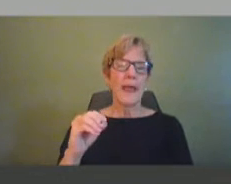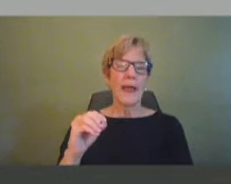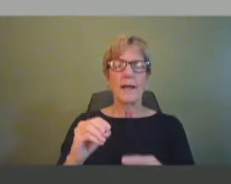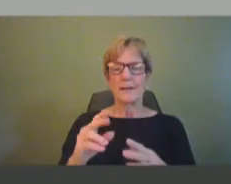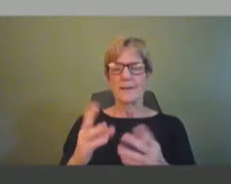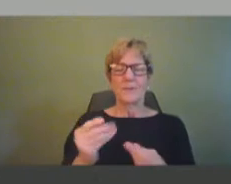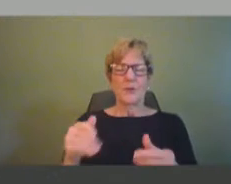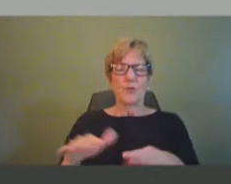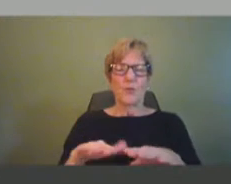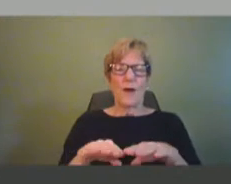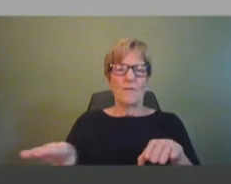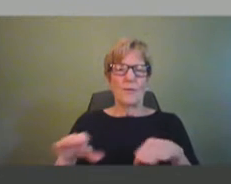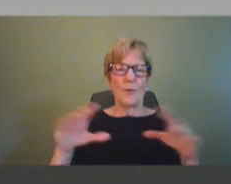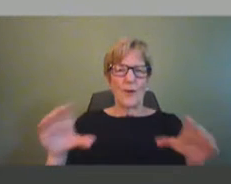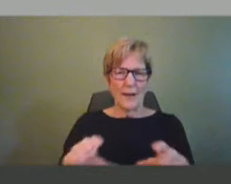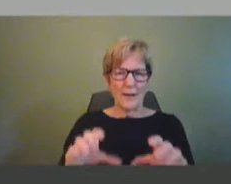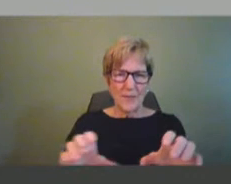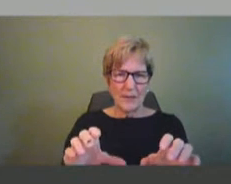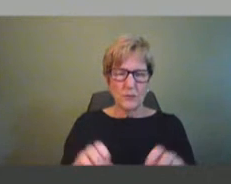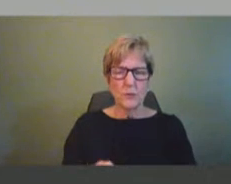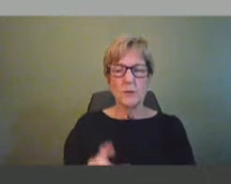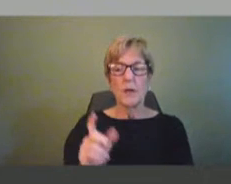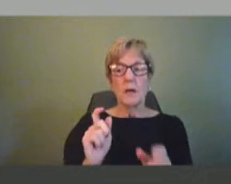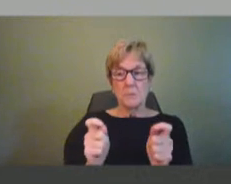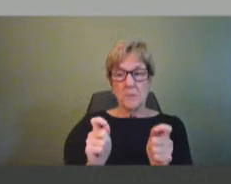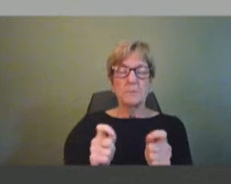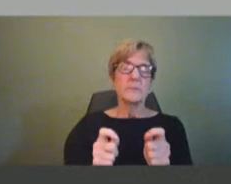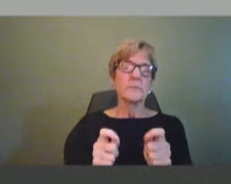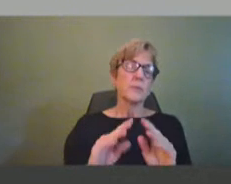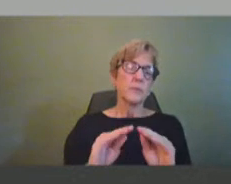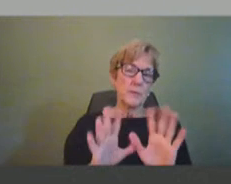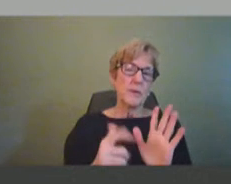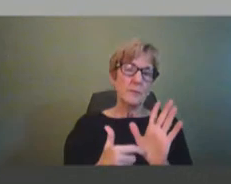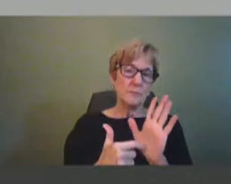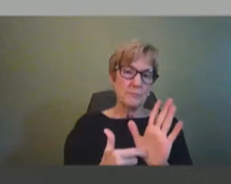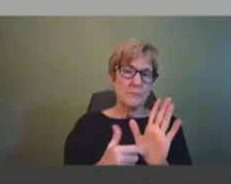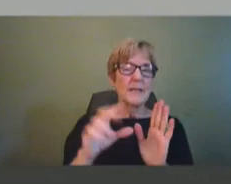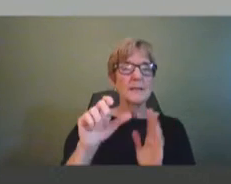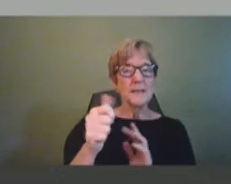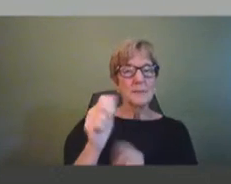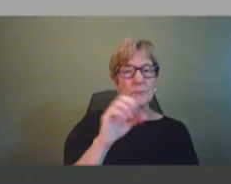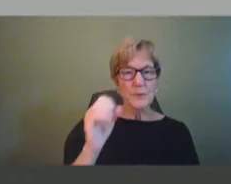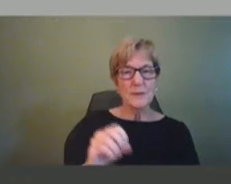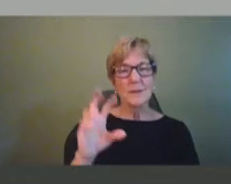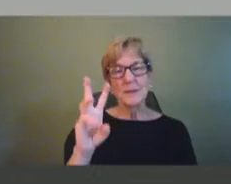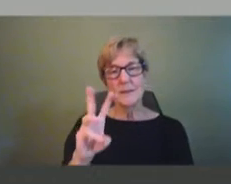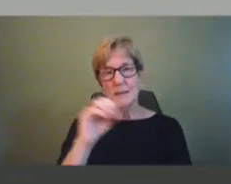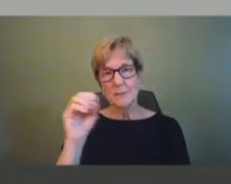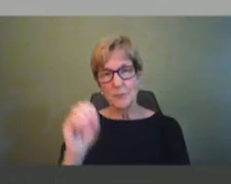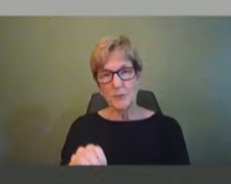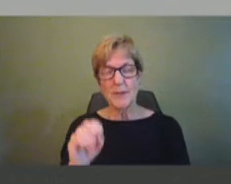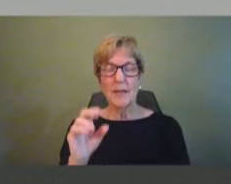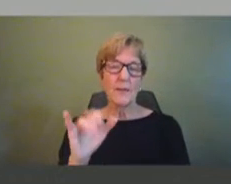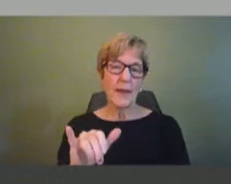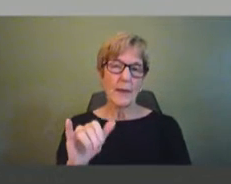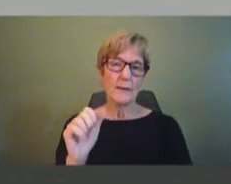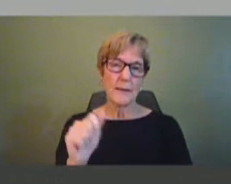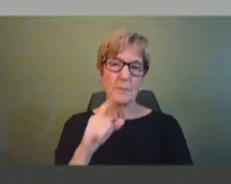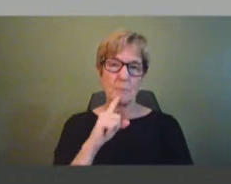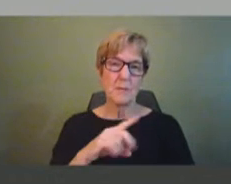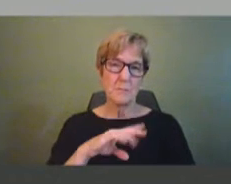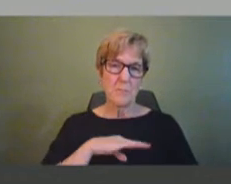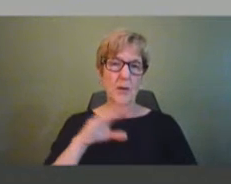uh does modify the ground floor transparency require IR ments to a minimum of 10% 6% of that can be uh met through opaque